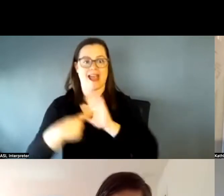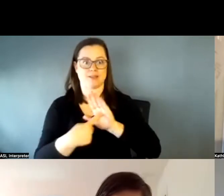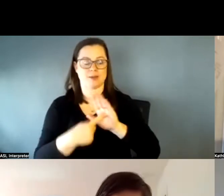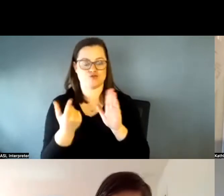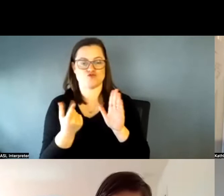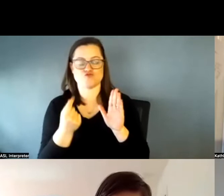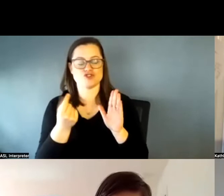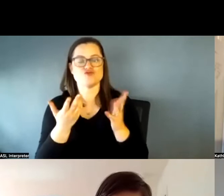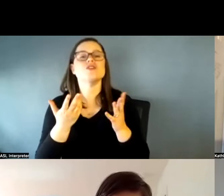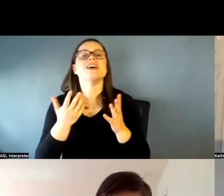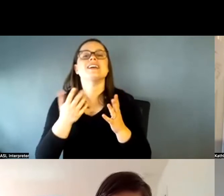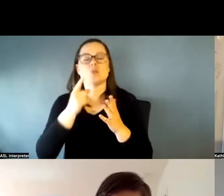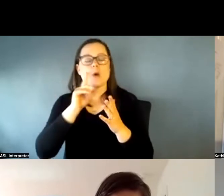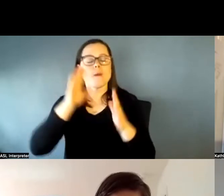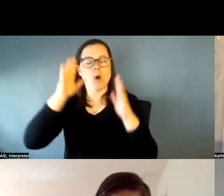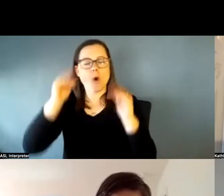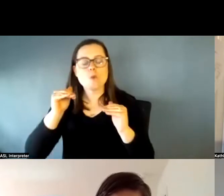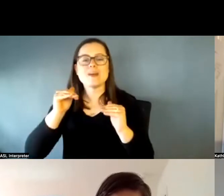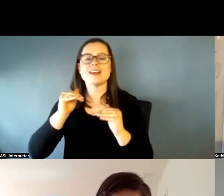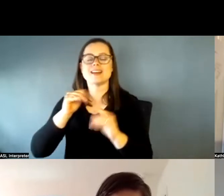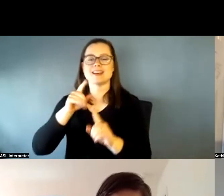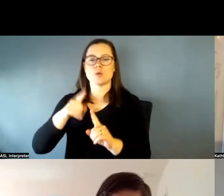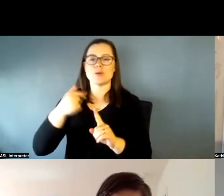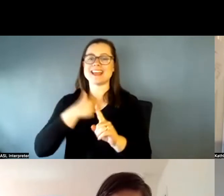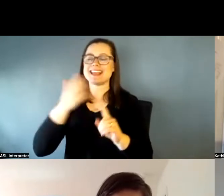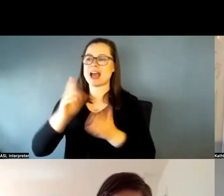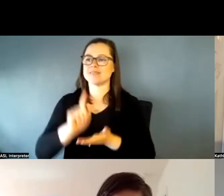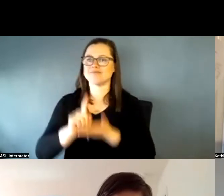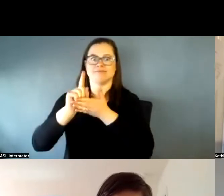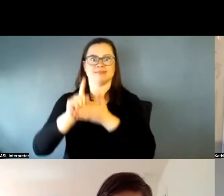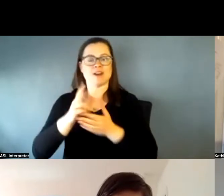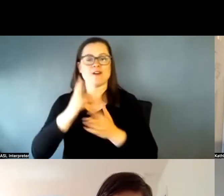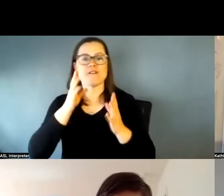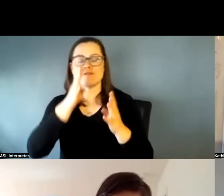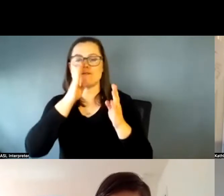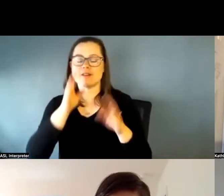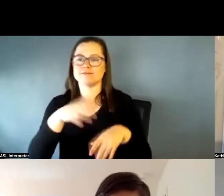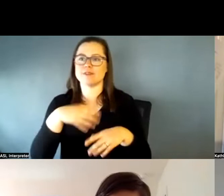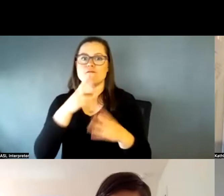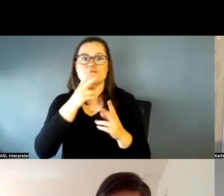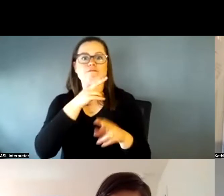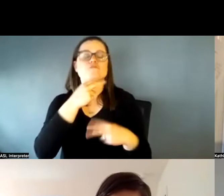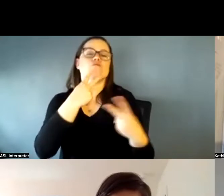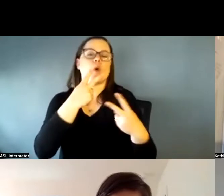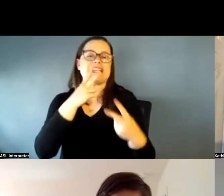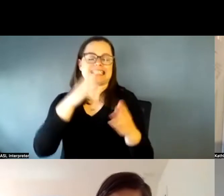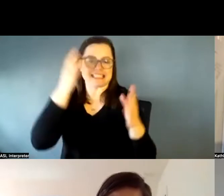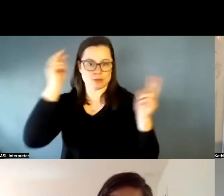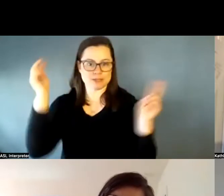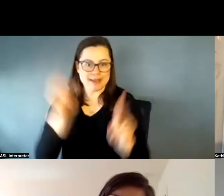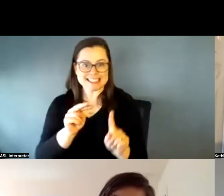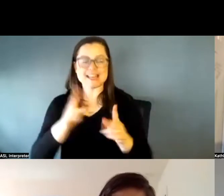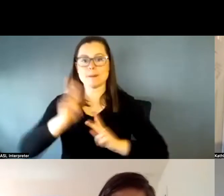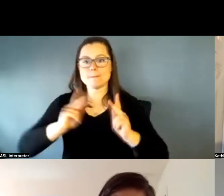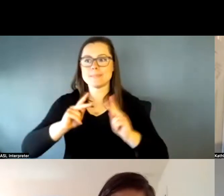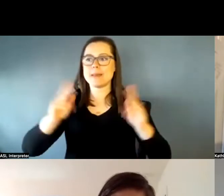that elevate new voices and new ideas, and using art as the first step in exploring further and